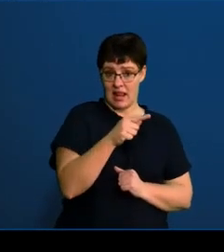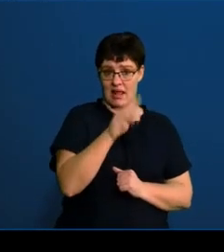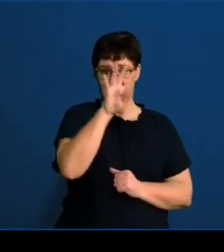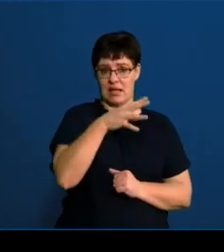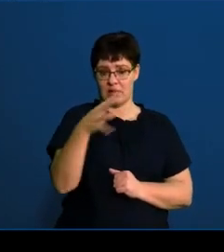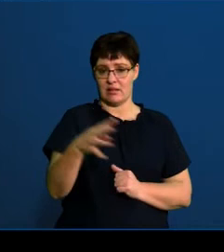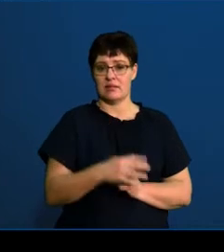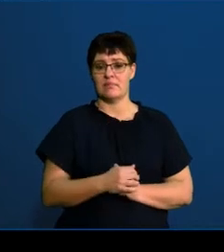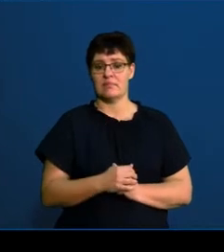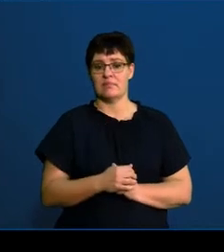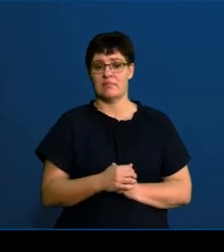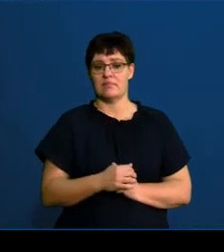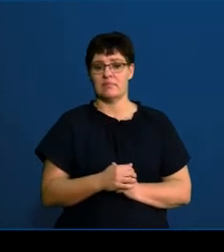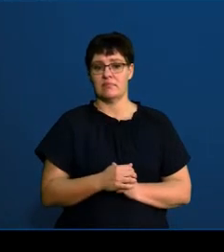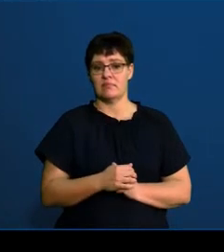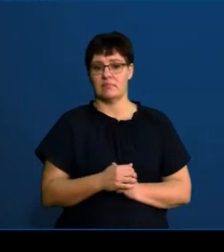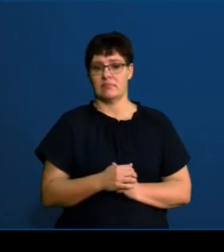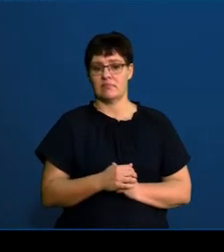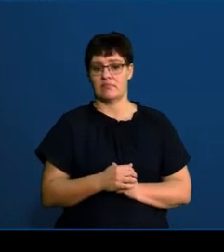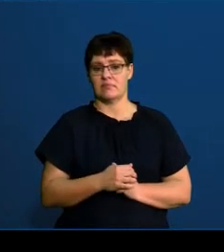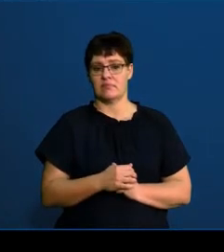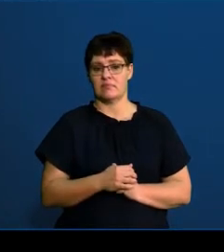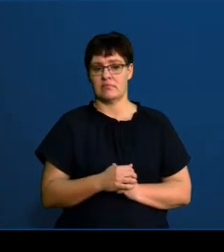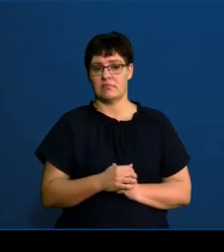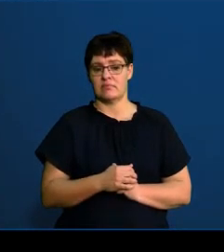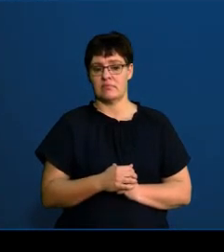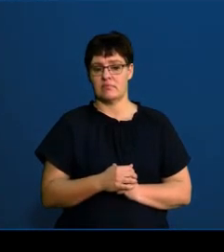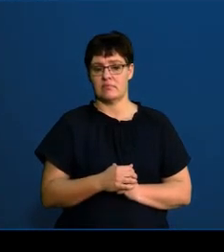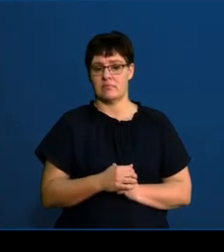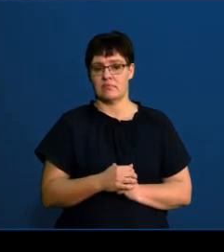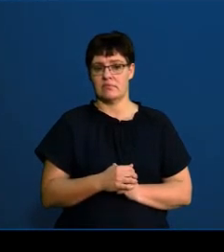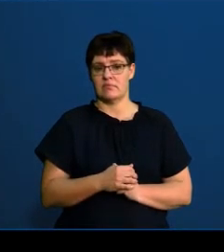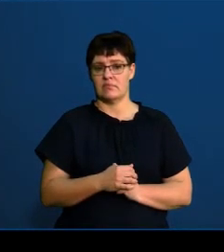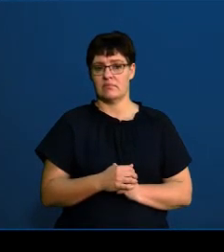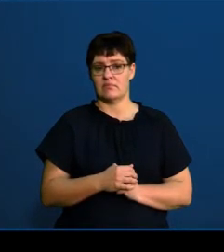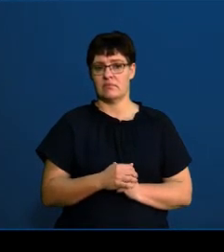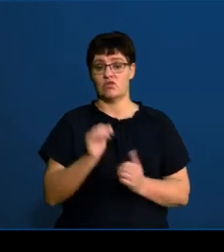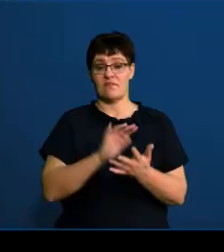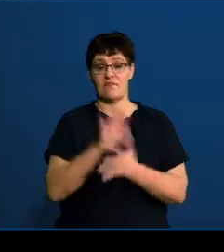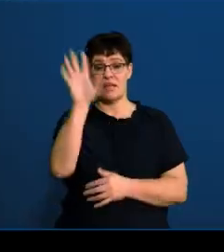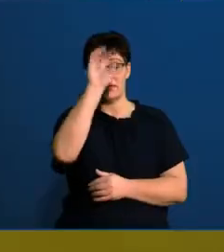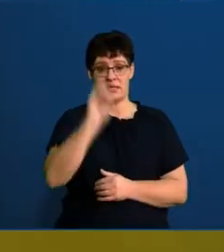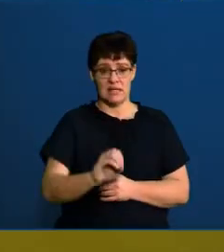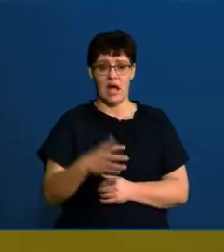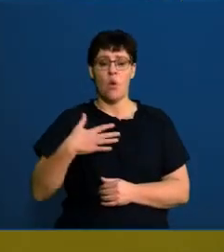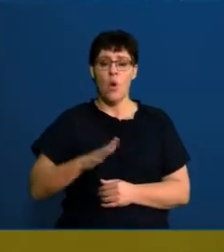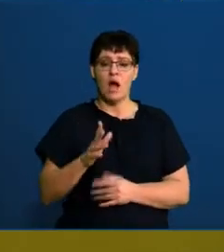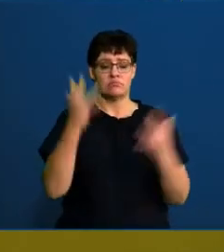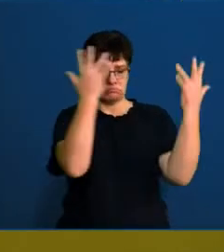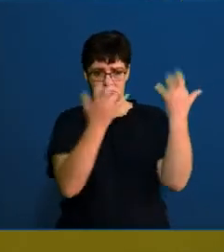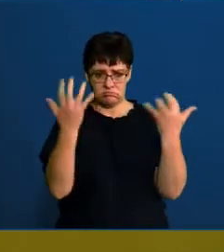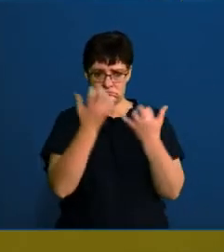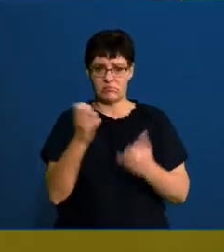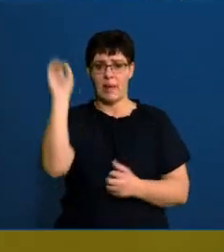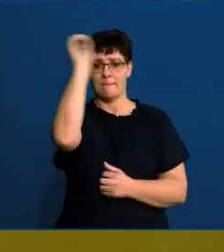that. Okay, take that away. Get my pen back. So it's 15%, and I just want to work out the percentage, so I'm going